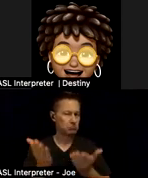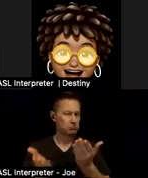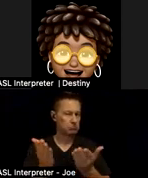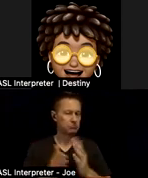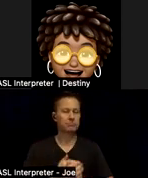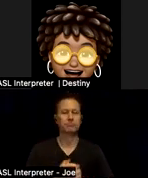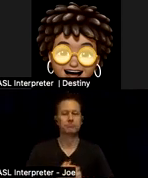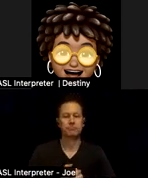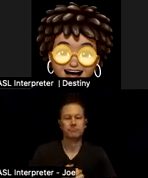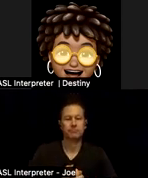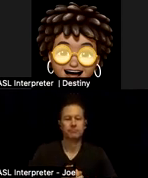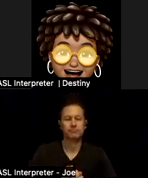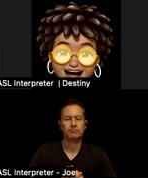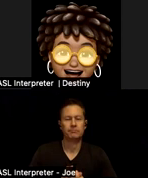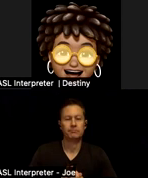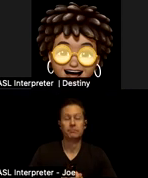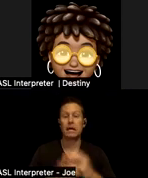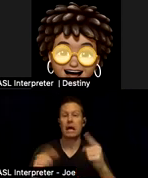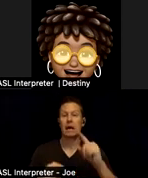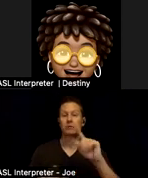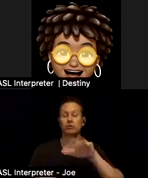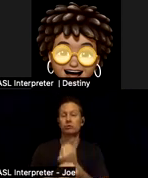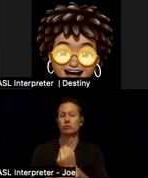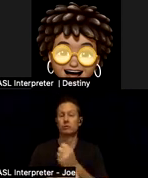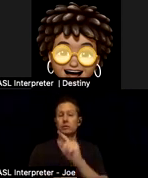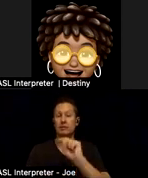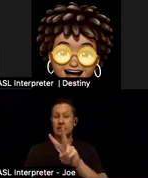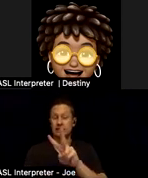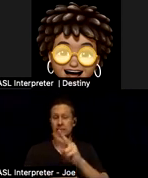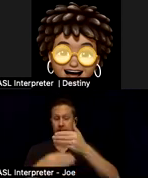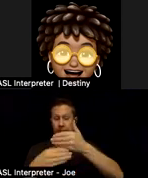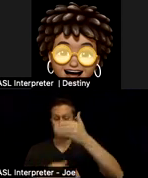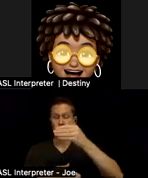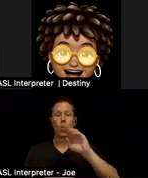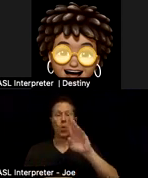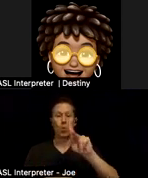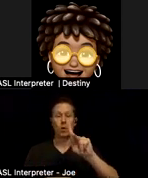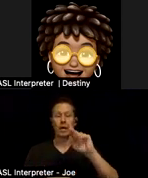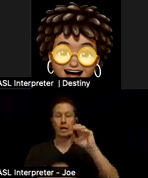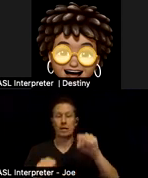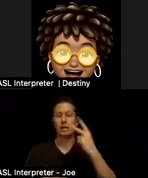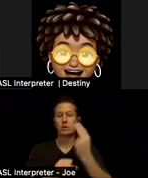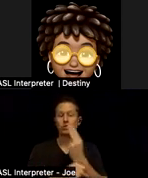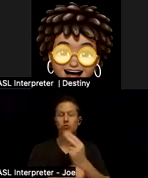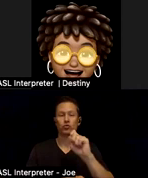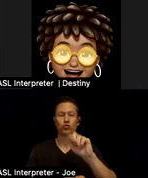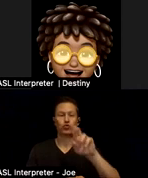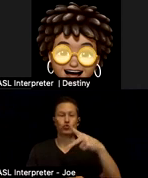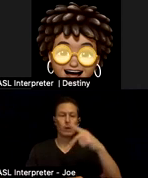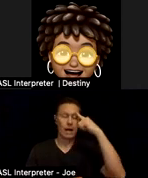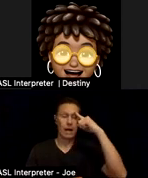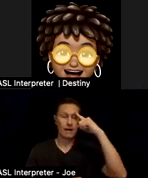by. And then when securing a flat screen TV, it is okay to use the straps to hang